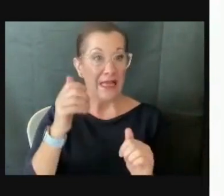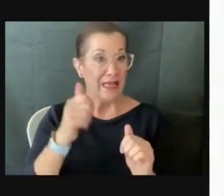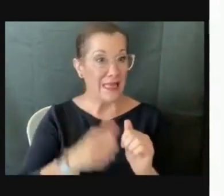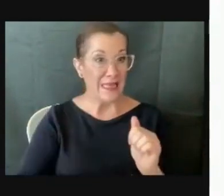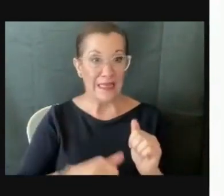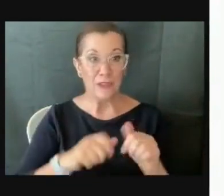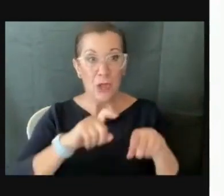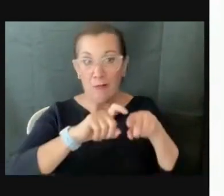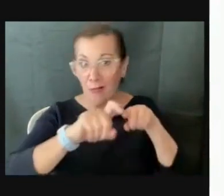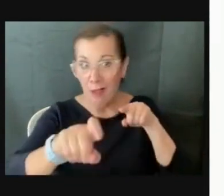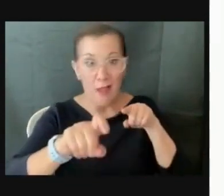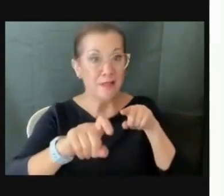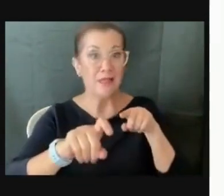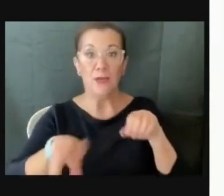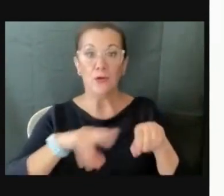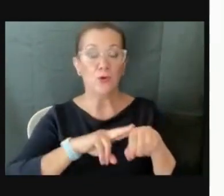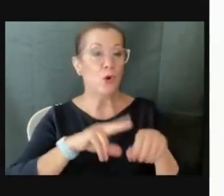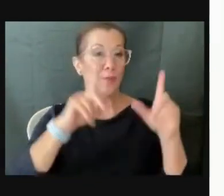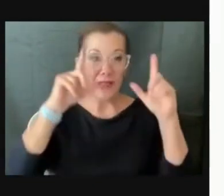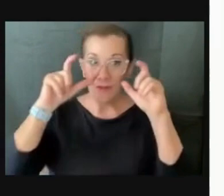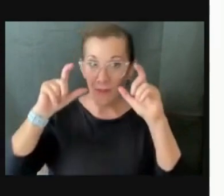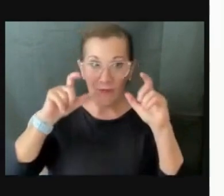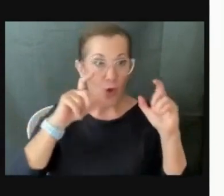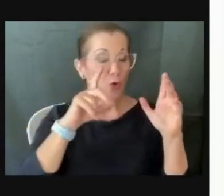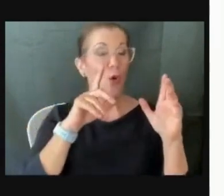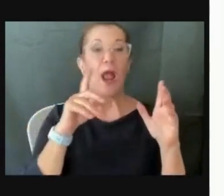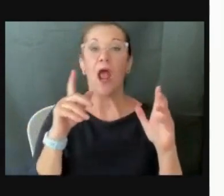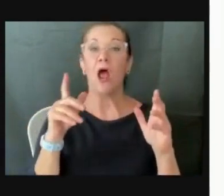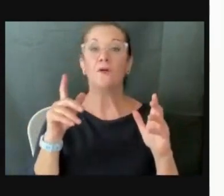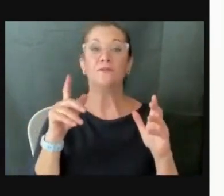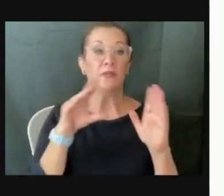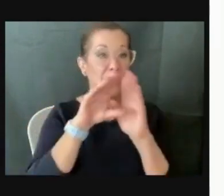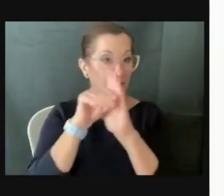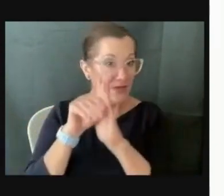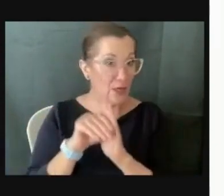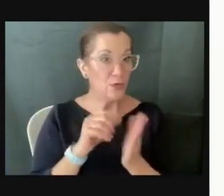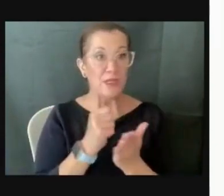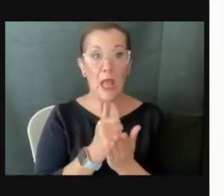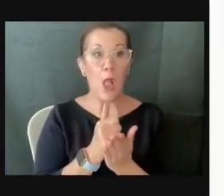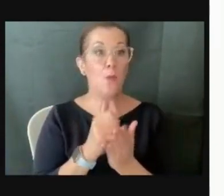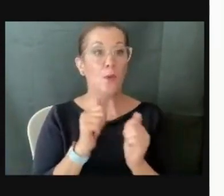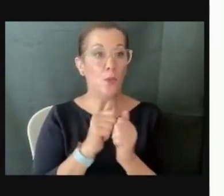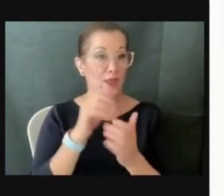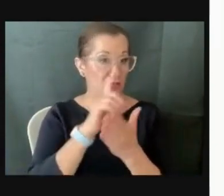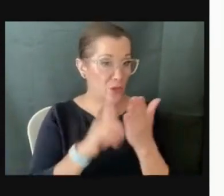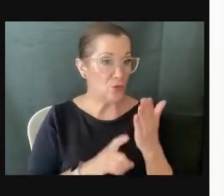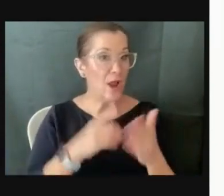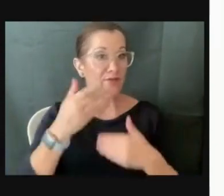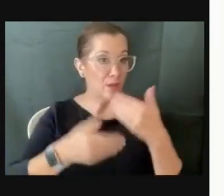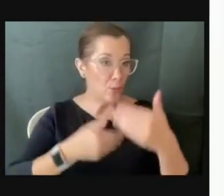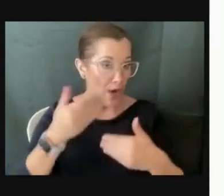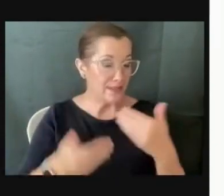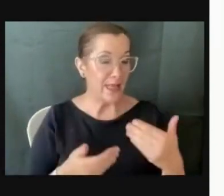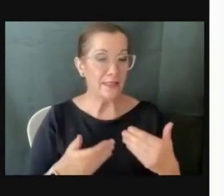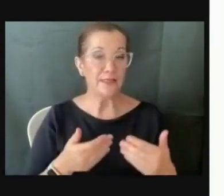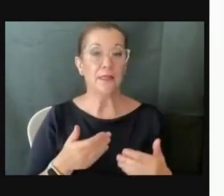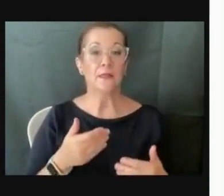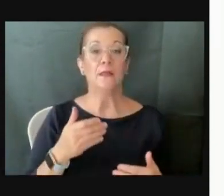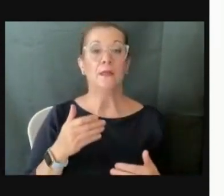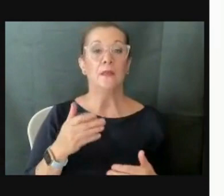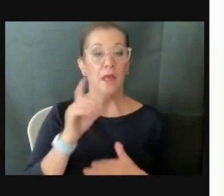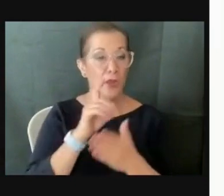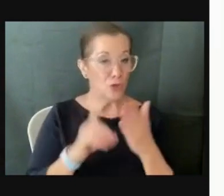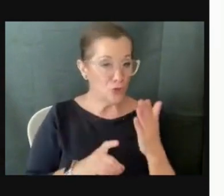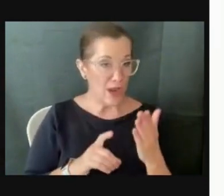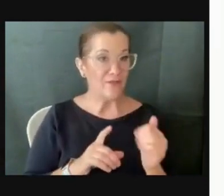closet. Usually they'll take photographs and videos to help in the drafting process. That's where drafting is